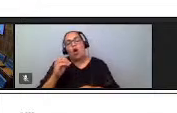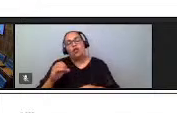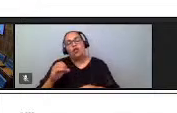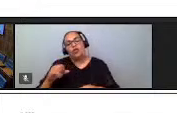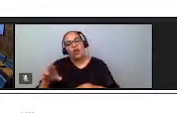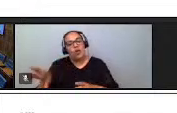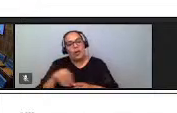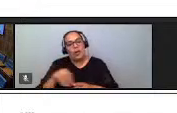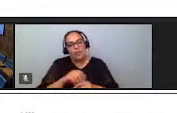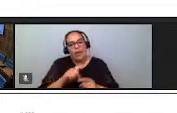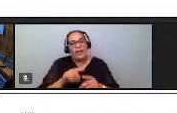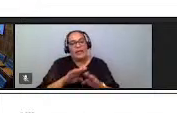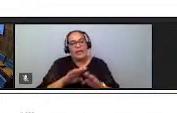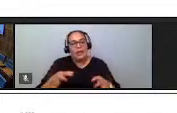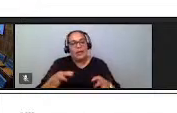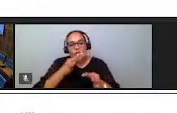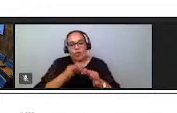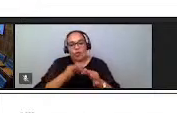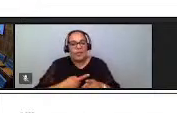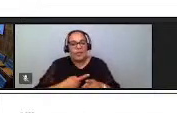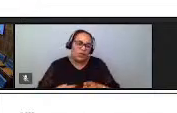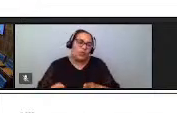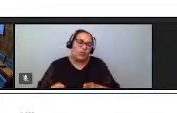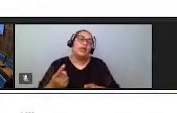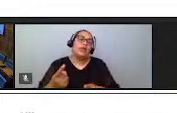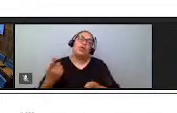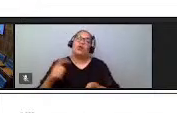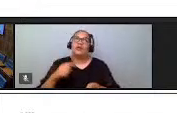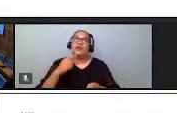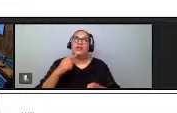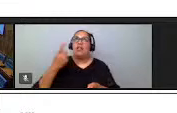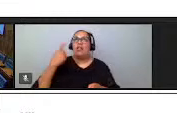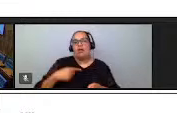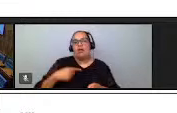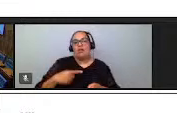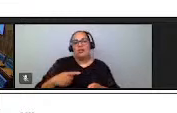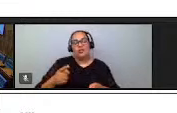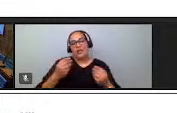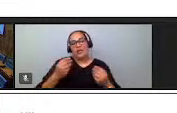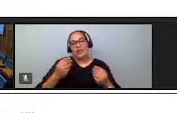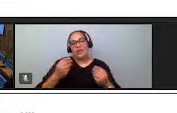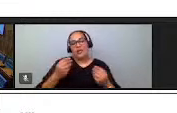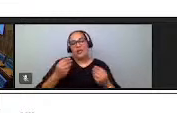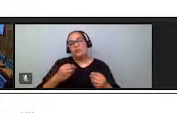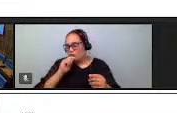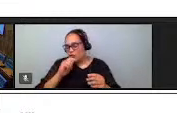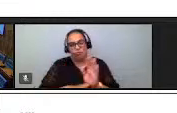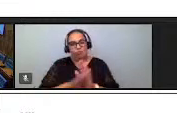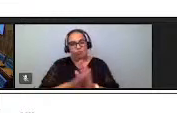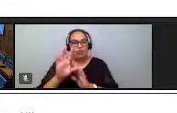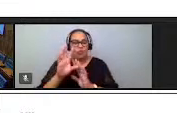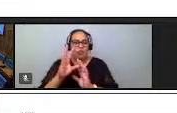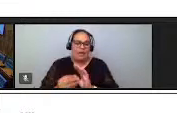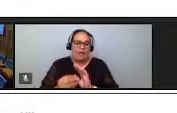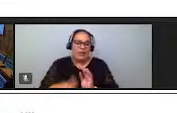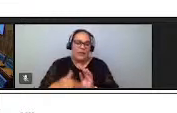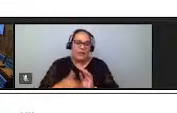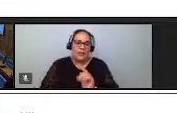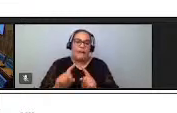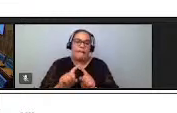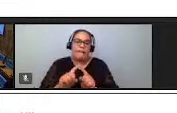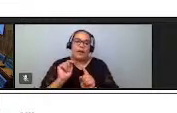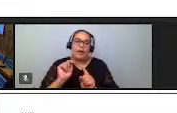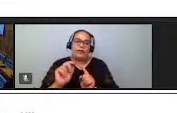the table grapes this week or shall be say for last week the figures are certainly improving and the the